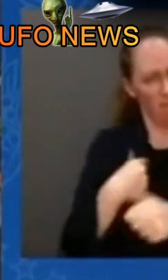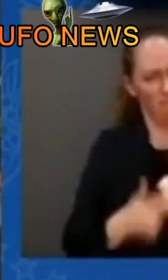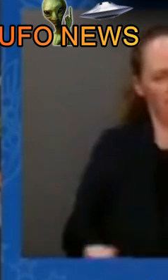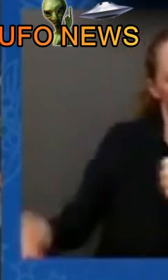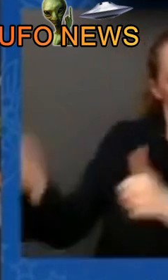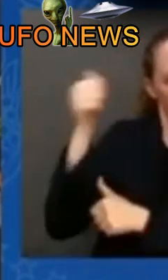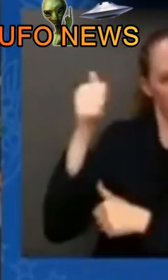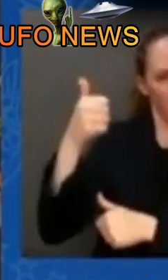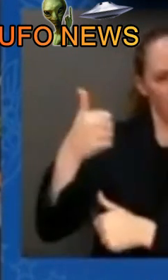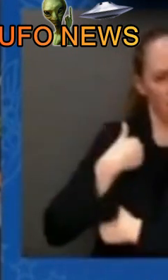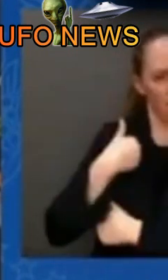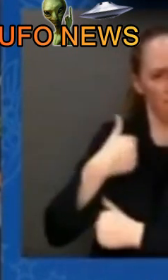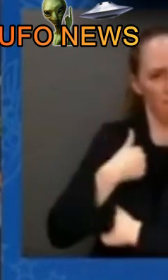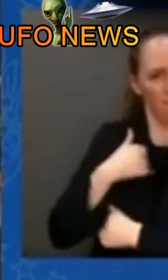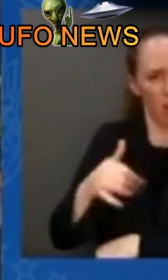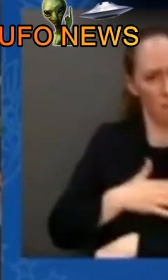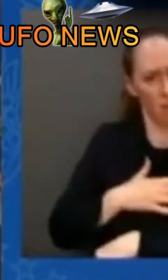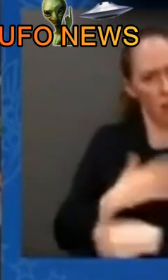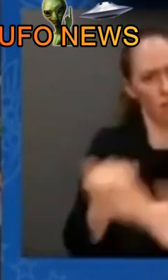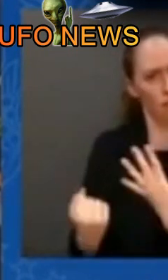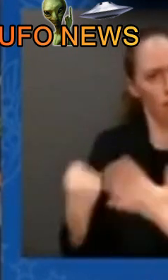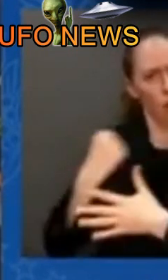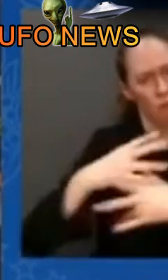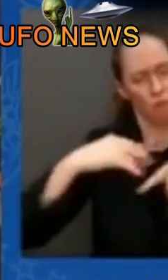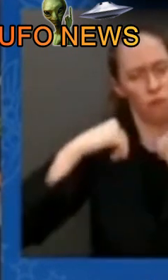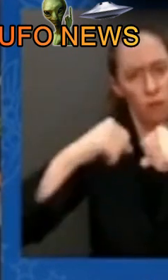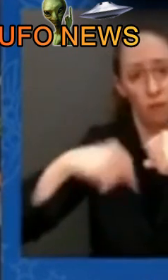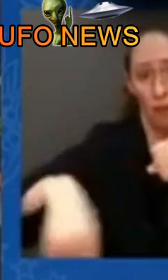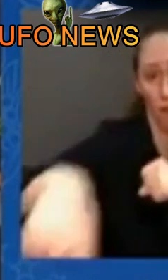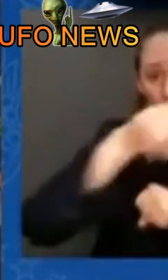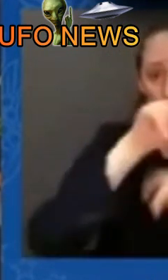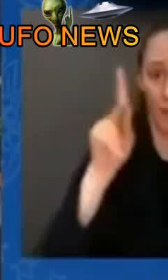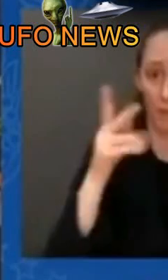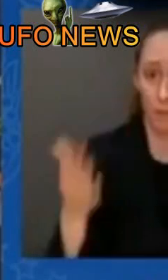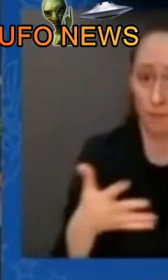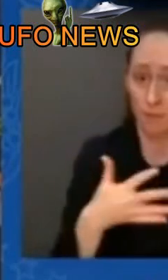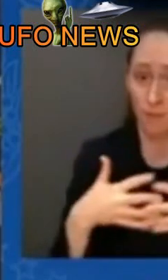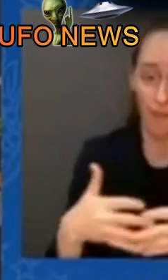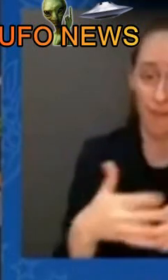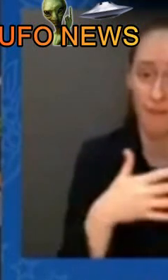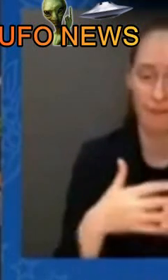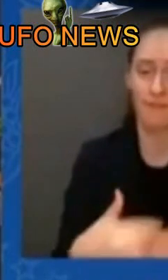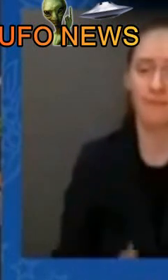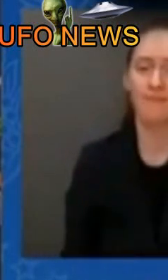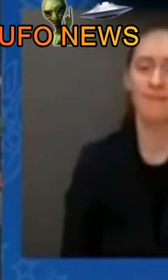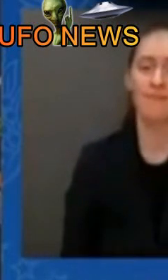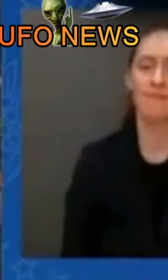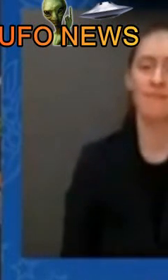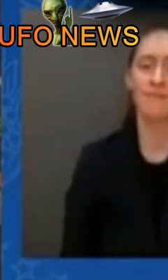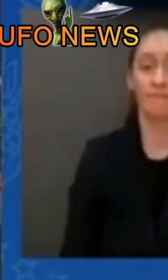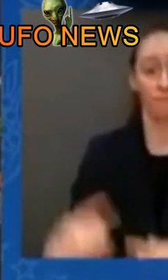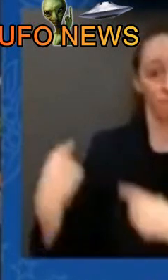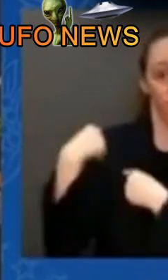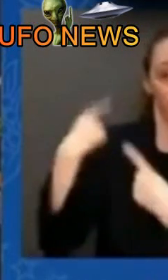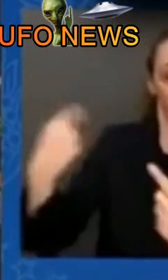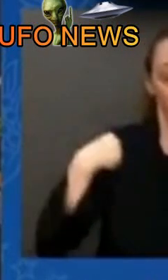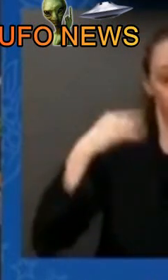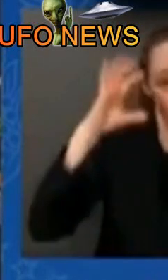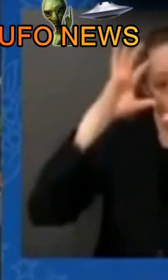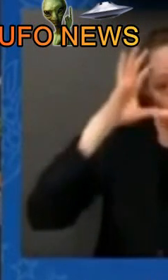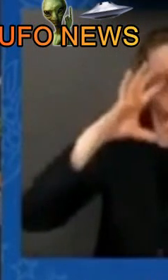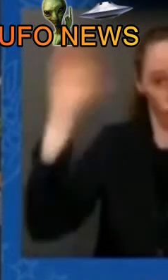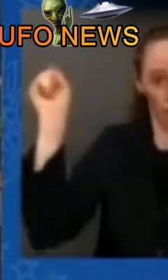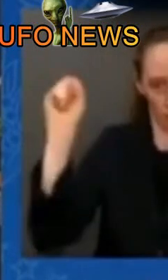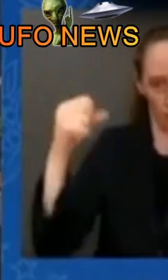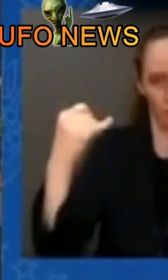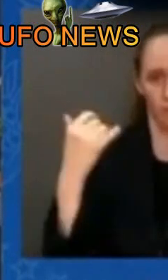of the American people. Since I came to office, we've developed the ability to identify, track, and study high-altitude surveillance